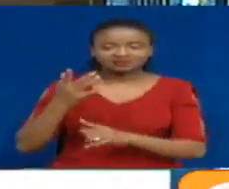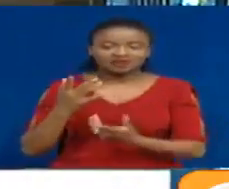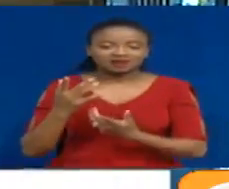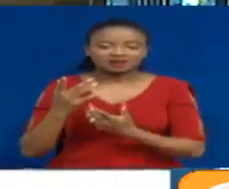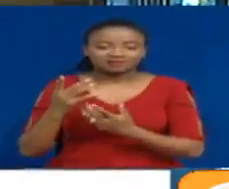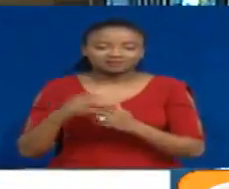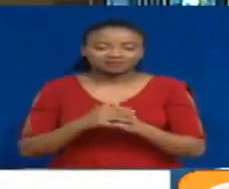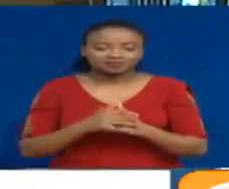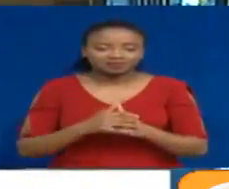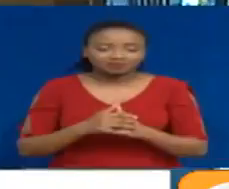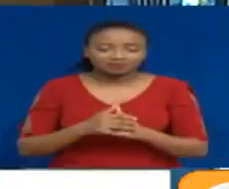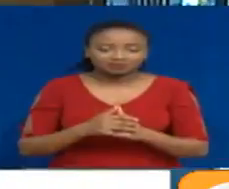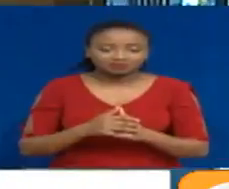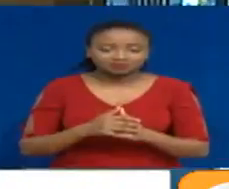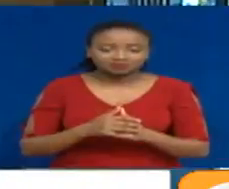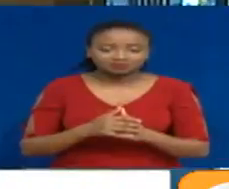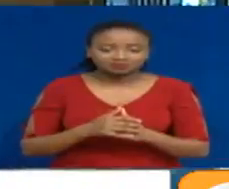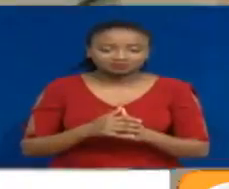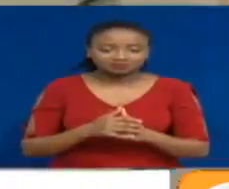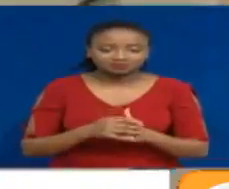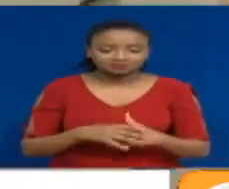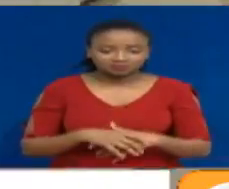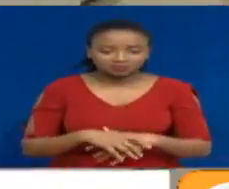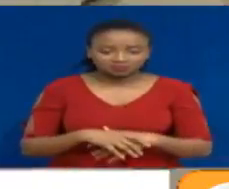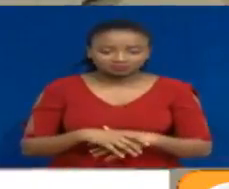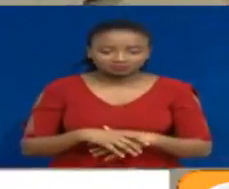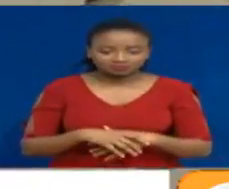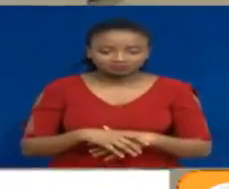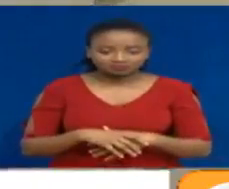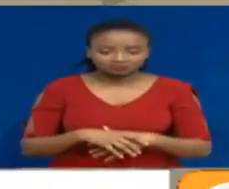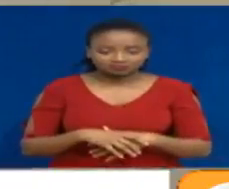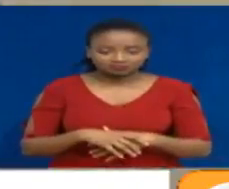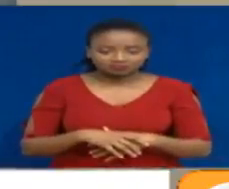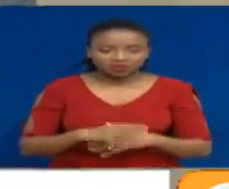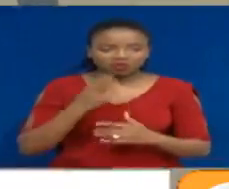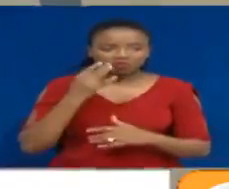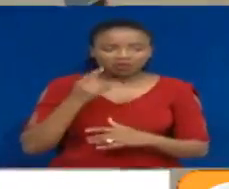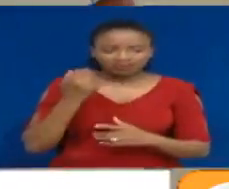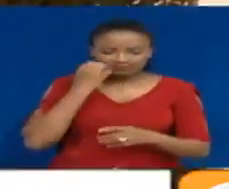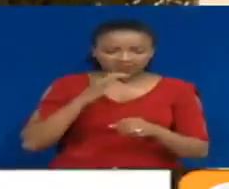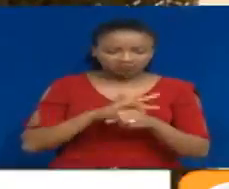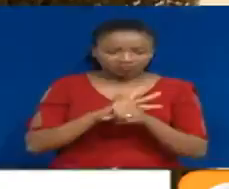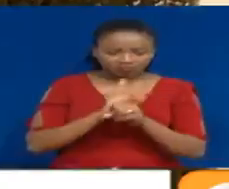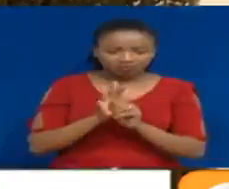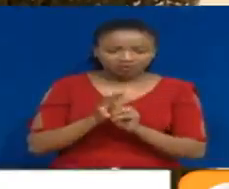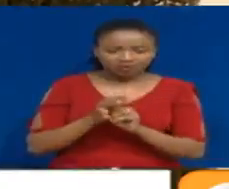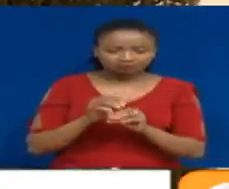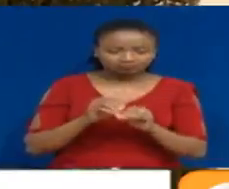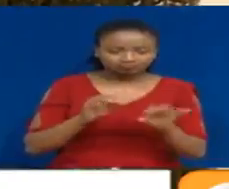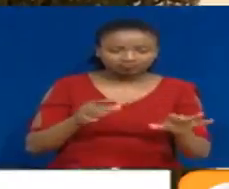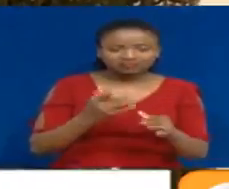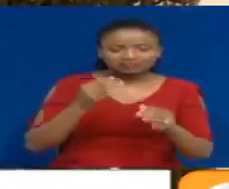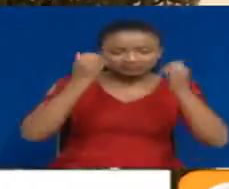International University, Africa. According to the CEO, Edward Kirathe, despite the slowdown due to the pandemic, investments in